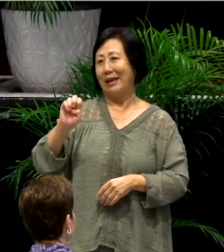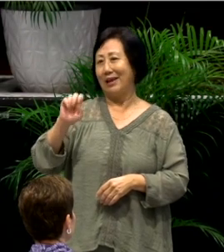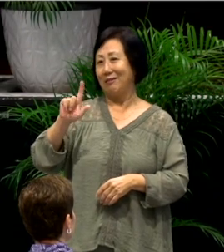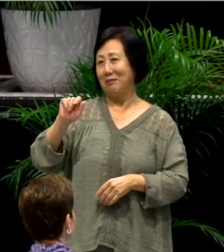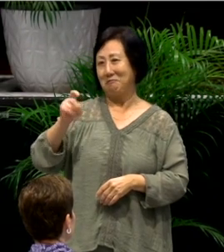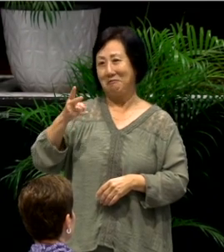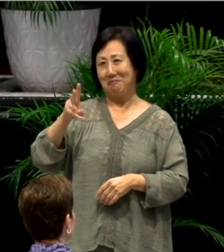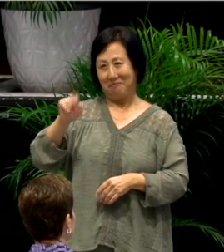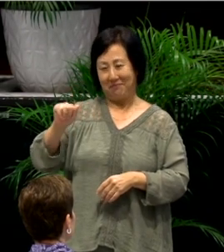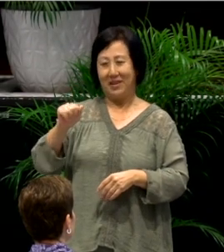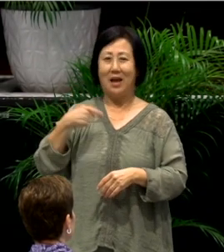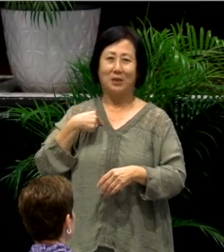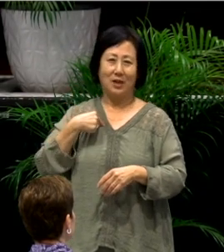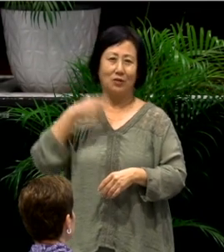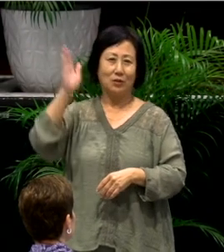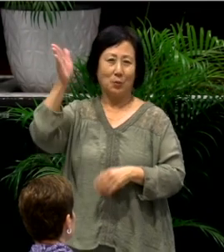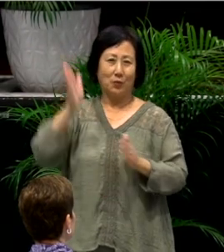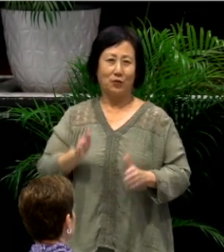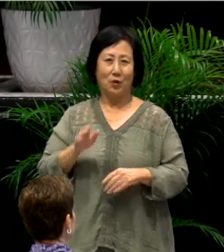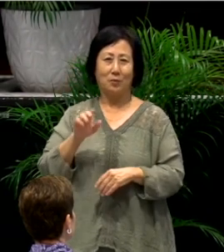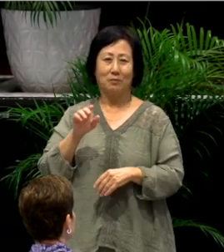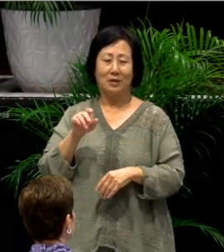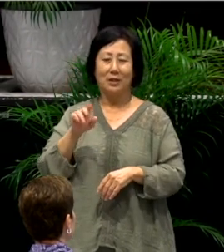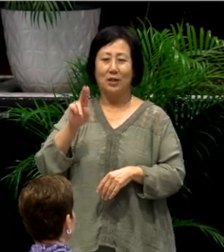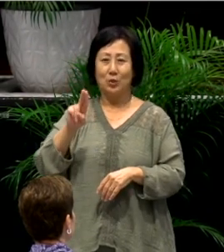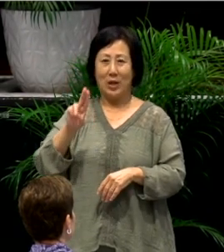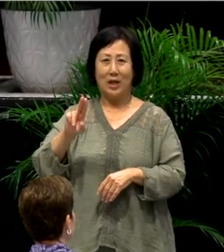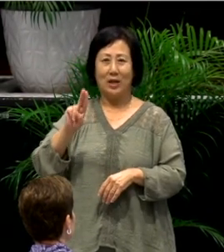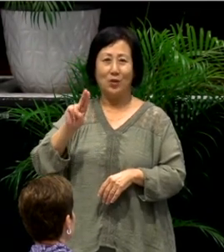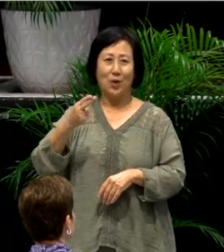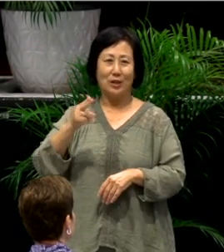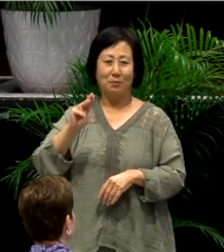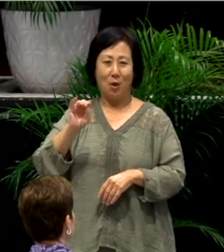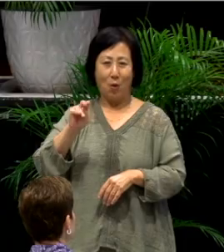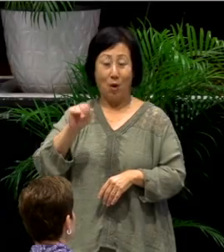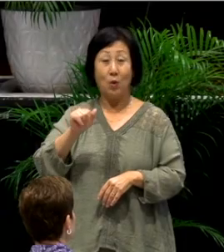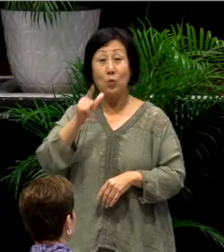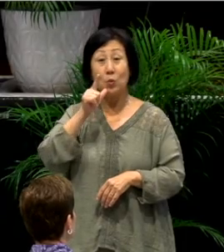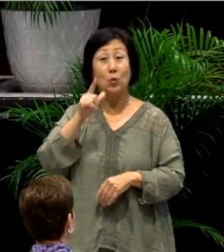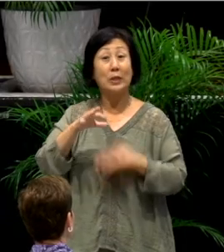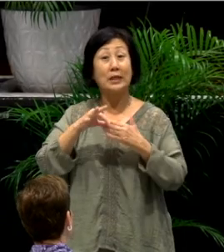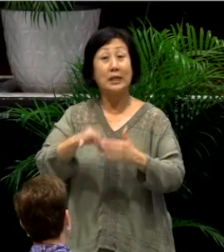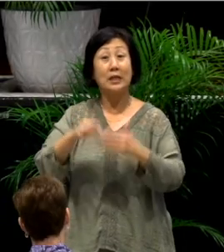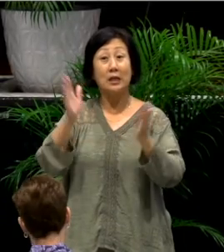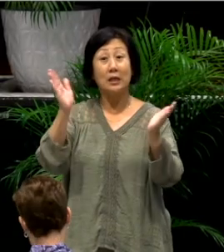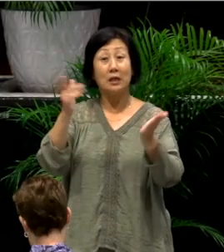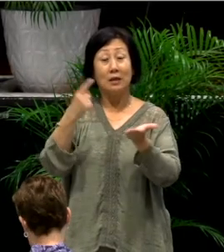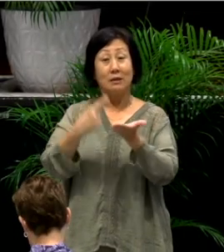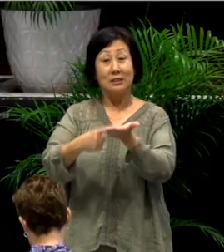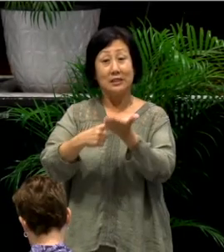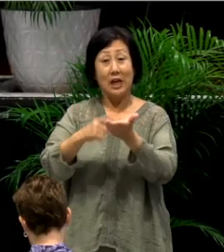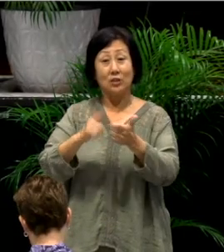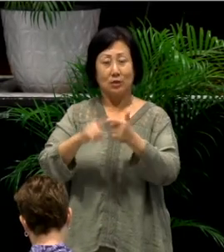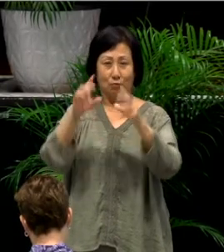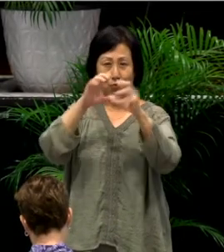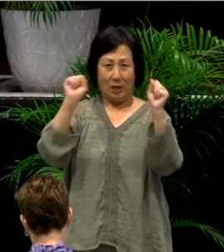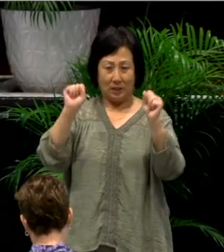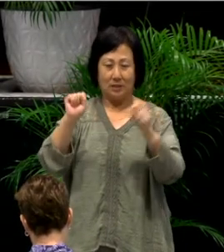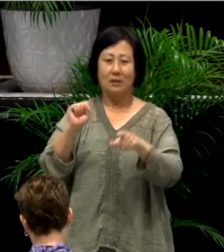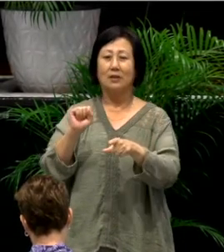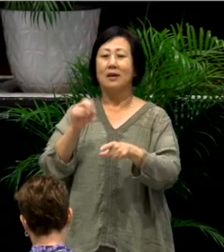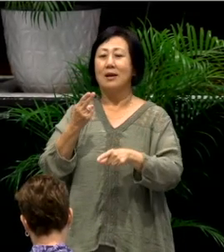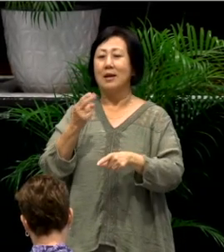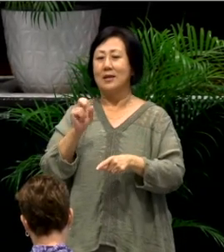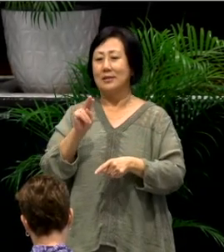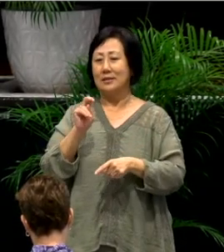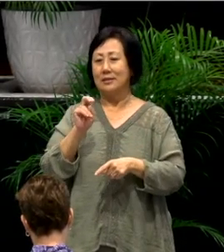UH Mānoa, and today's forum is led by University of Hawaiʻi President Wendy Hensel and members of her leadership